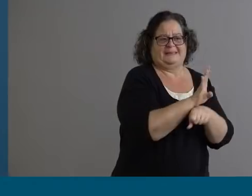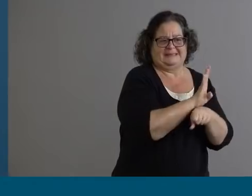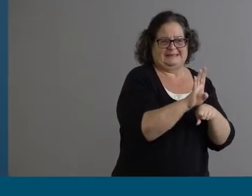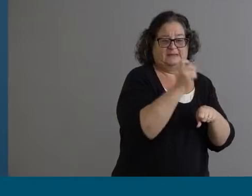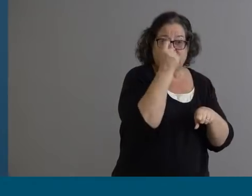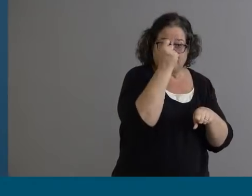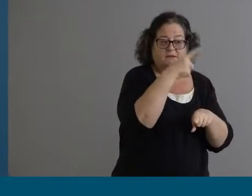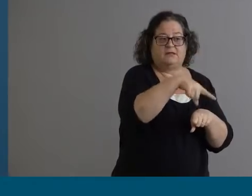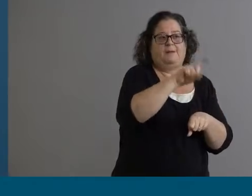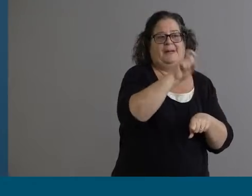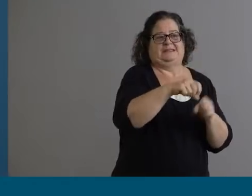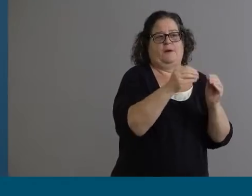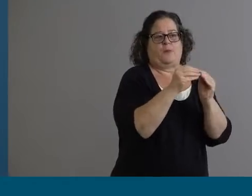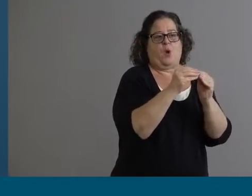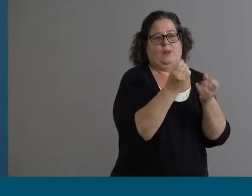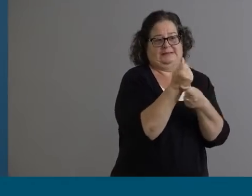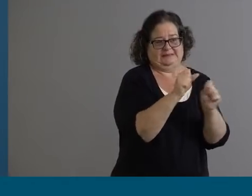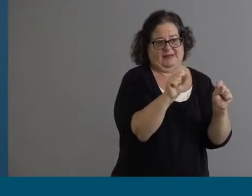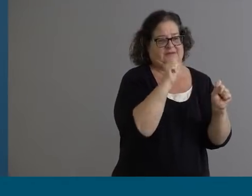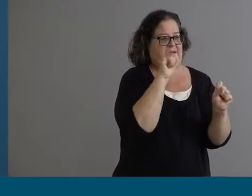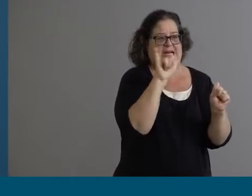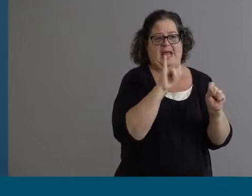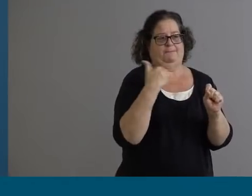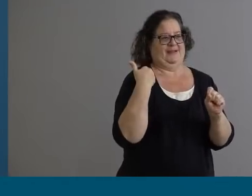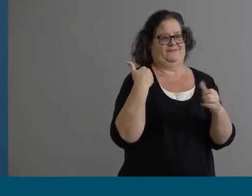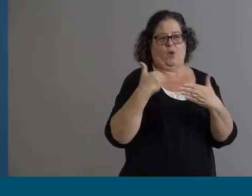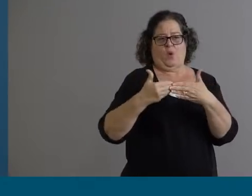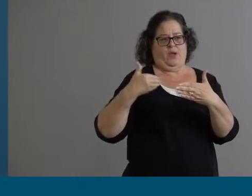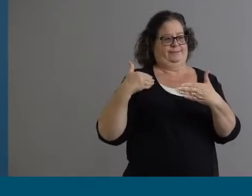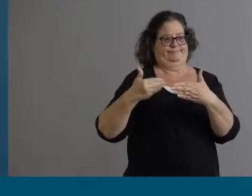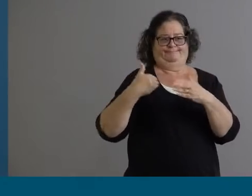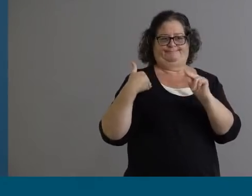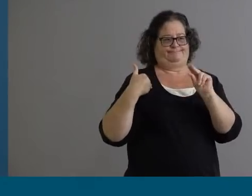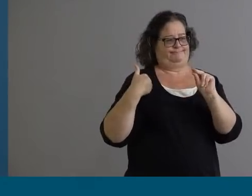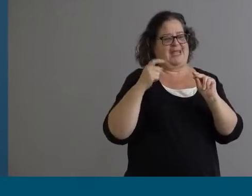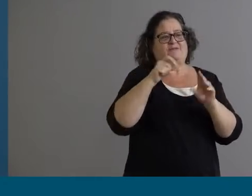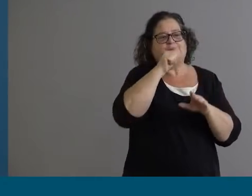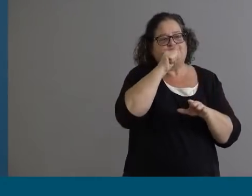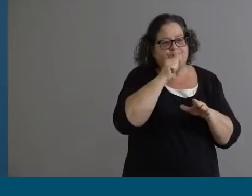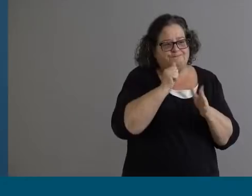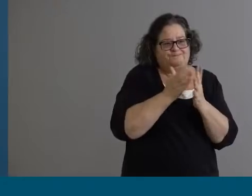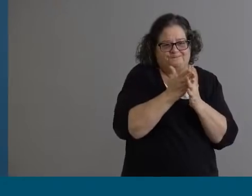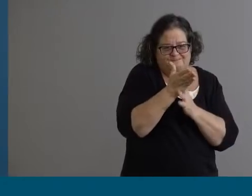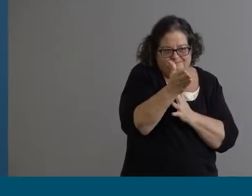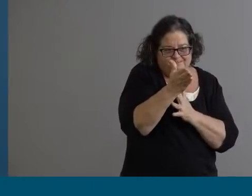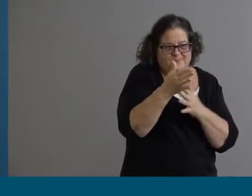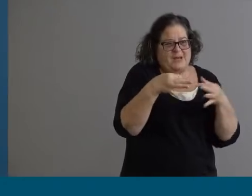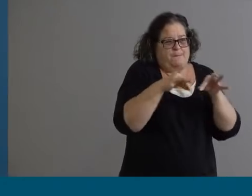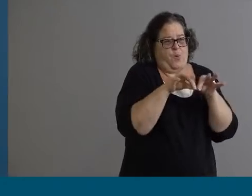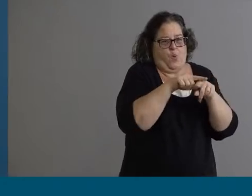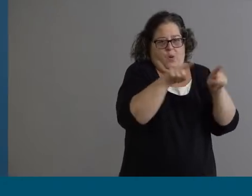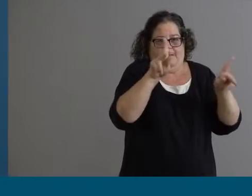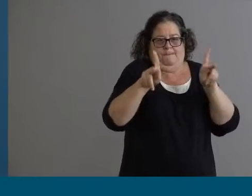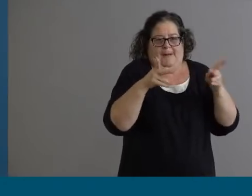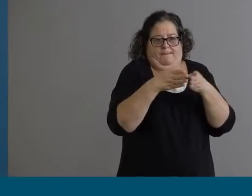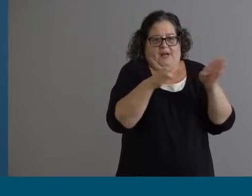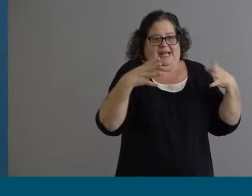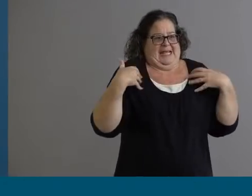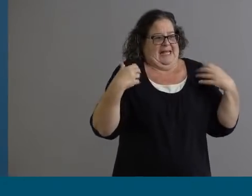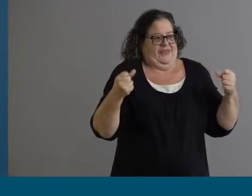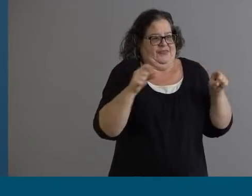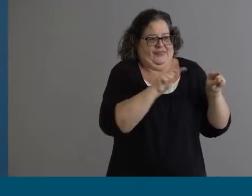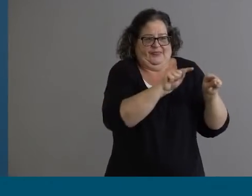this public health crisis. There's just no other way around it if we want to protect both lives